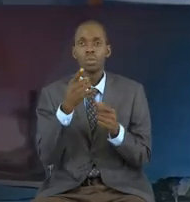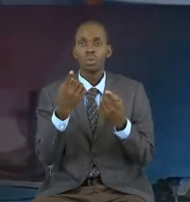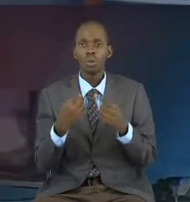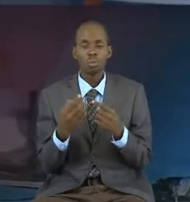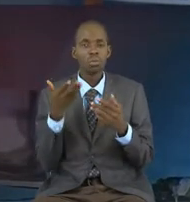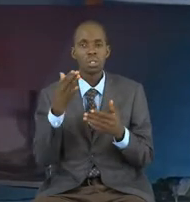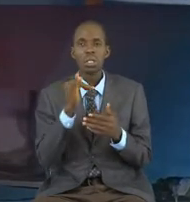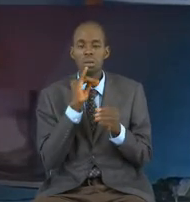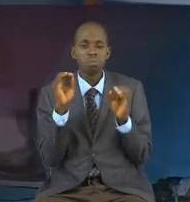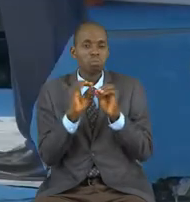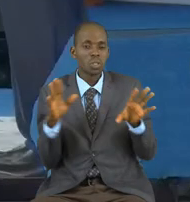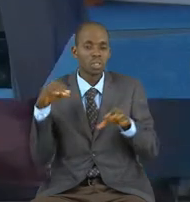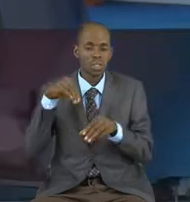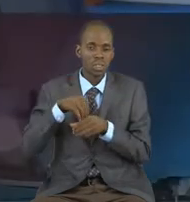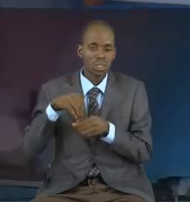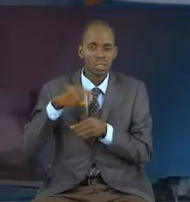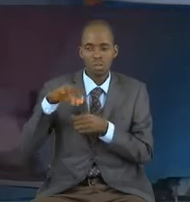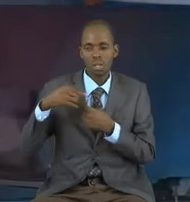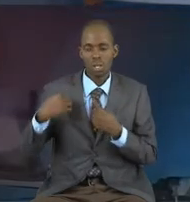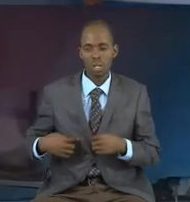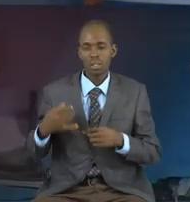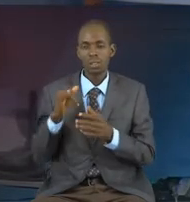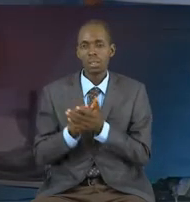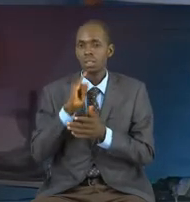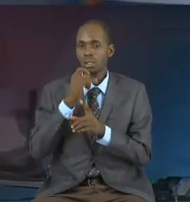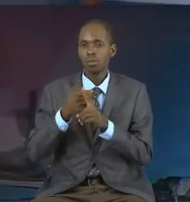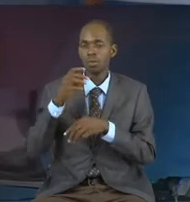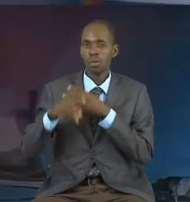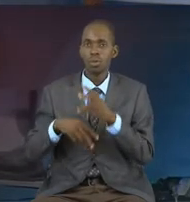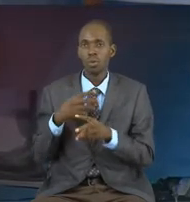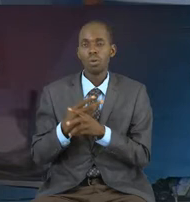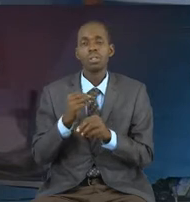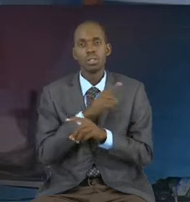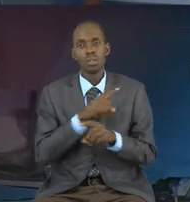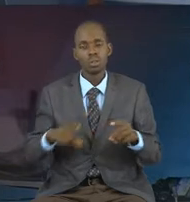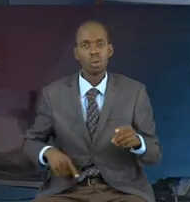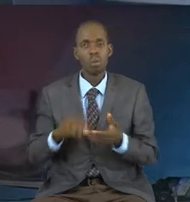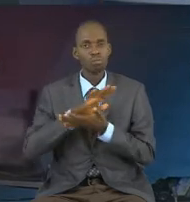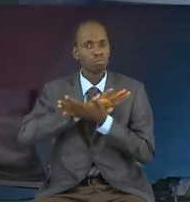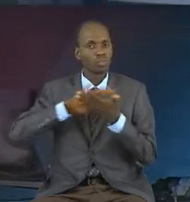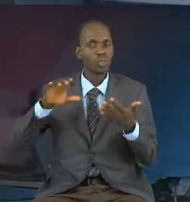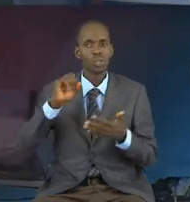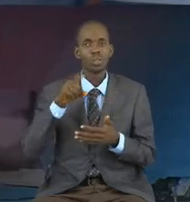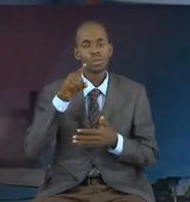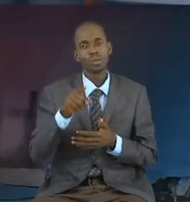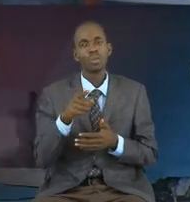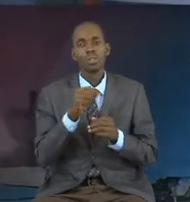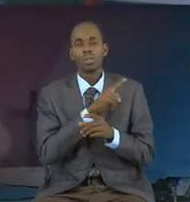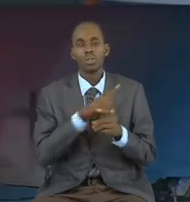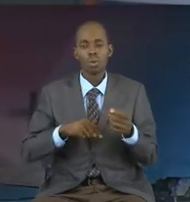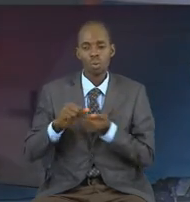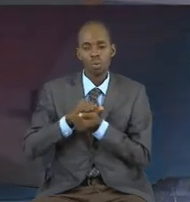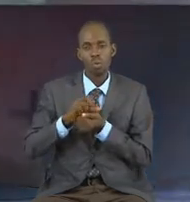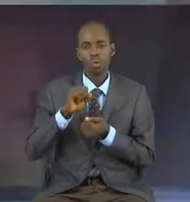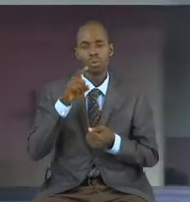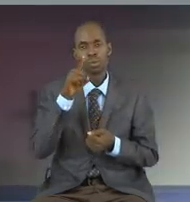your heart of this world. The Lord purifies you. The Lord purges you. The Lord cleanses you.